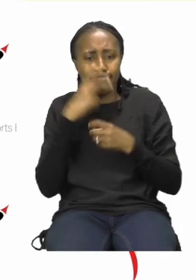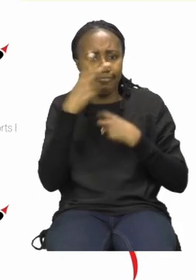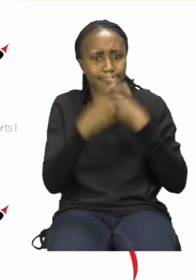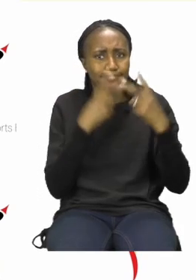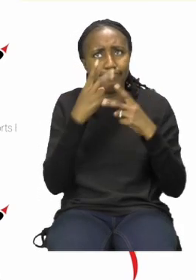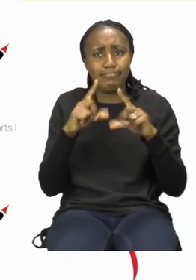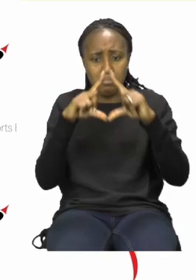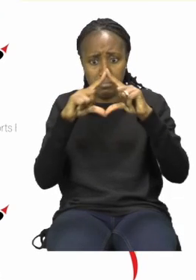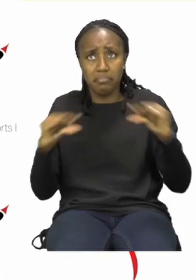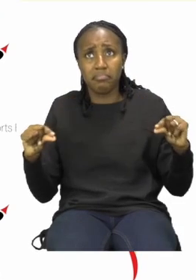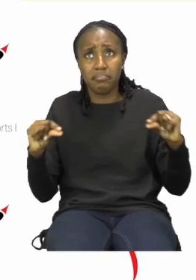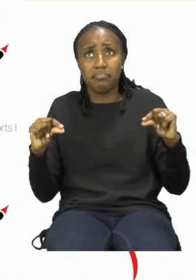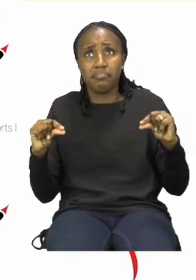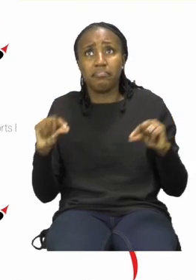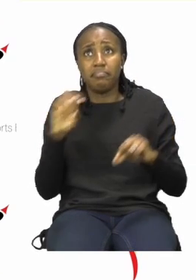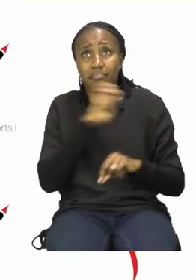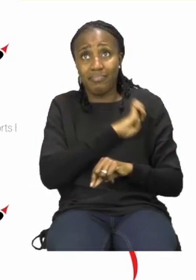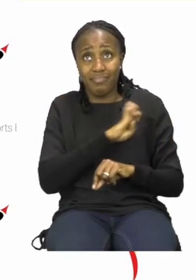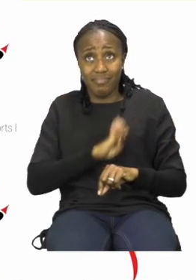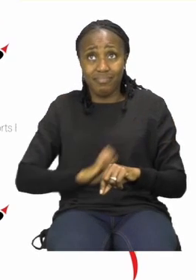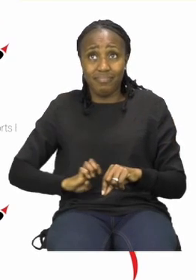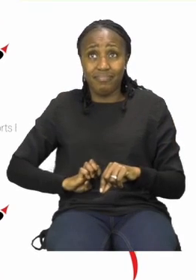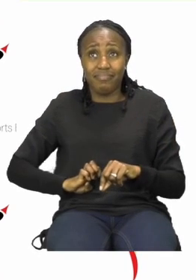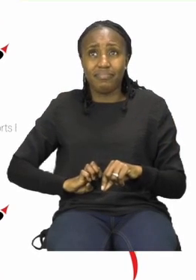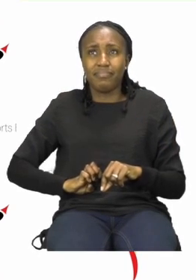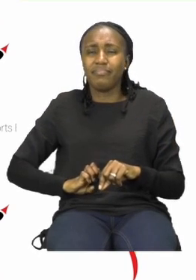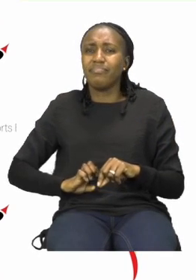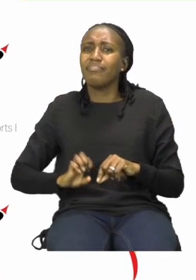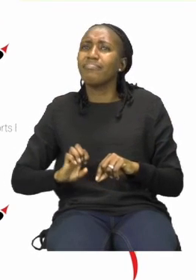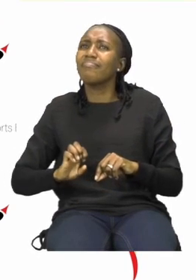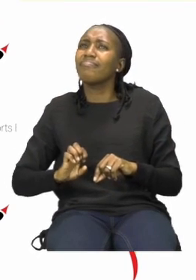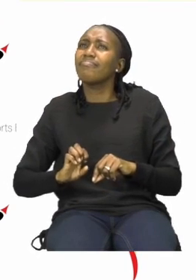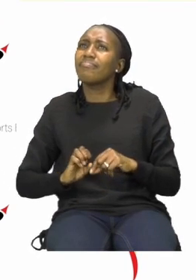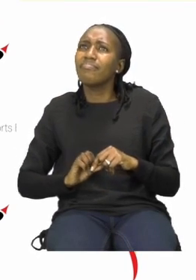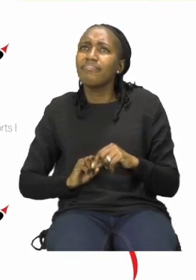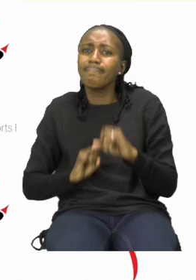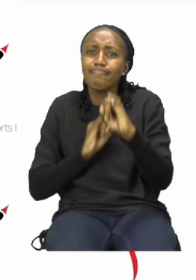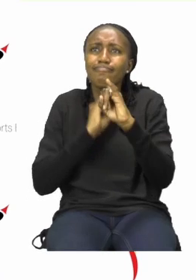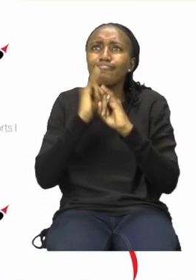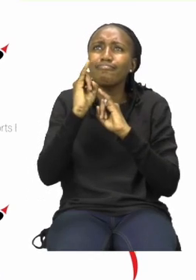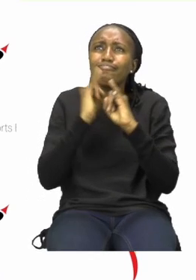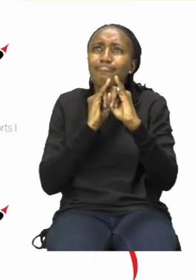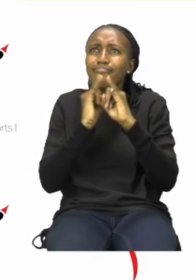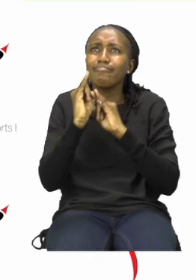Japanese embassy and I requested to have an interview with the